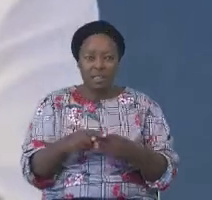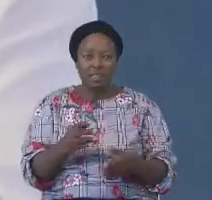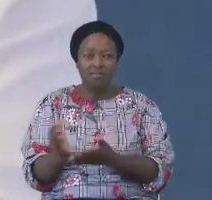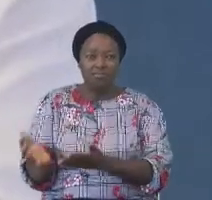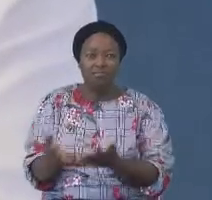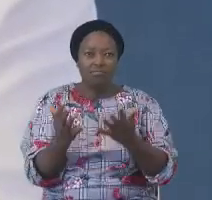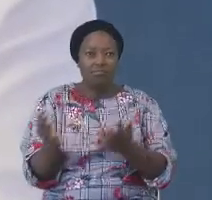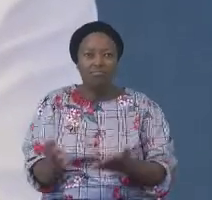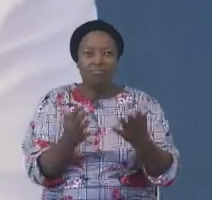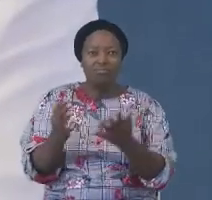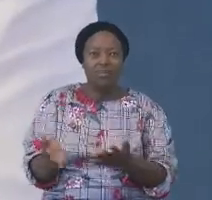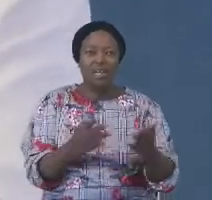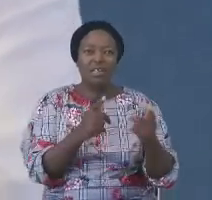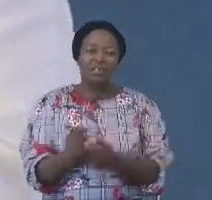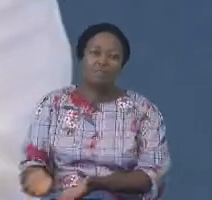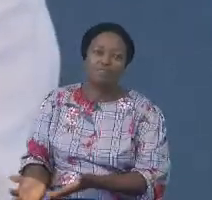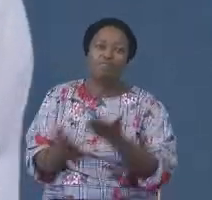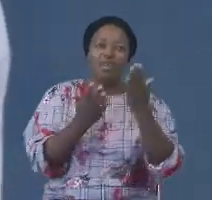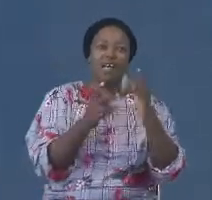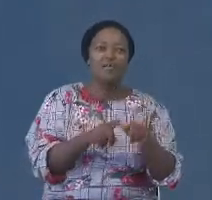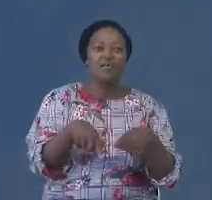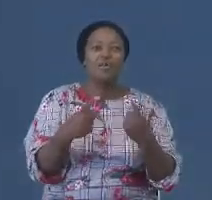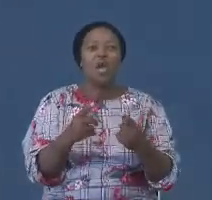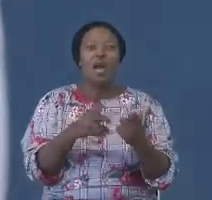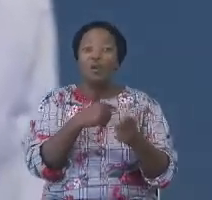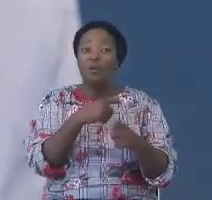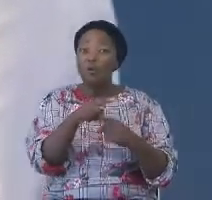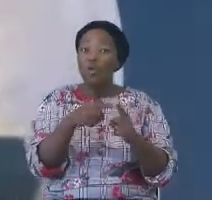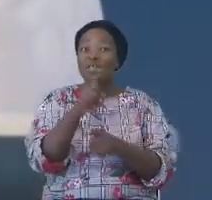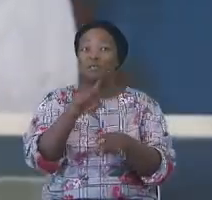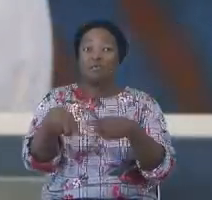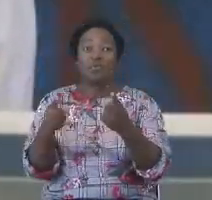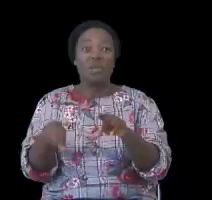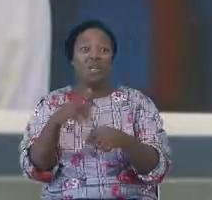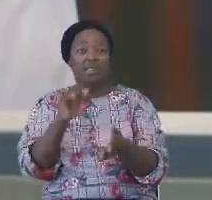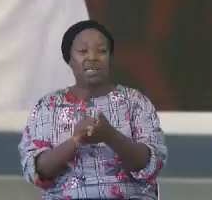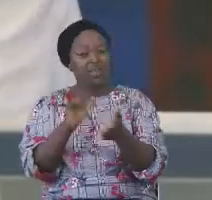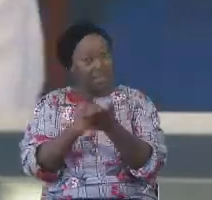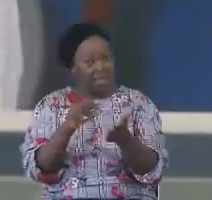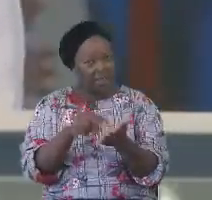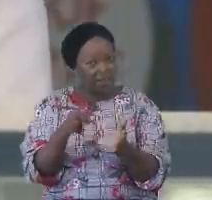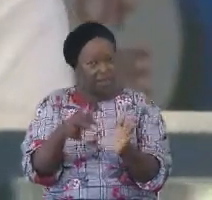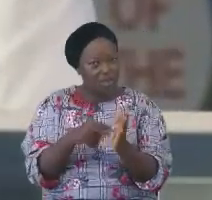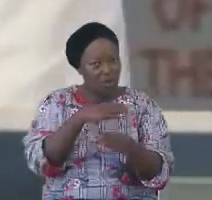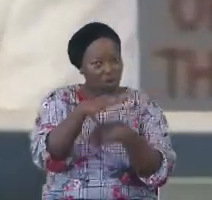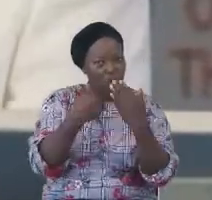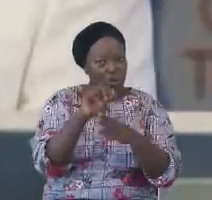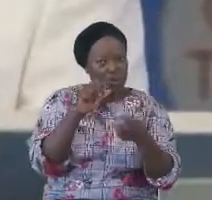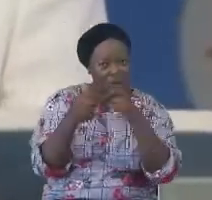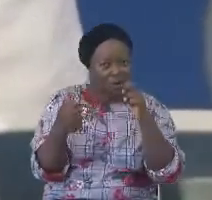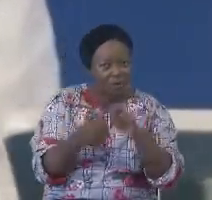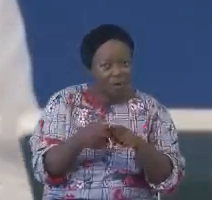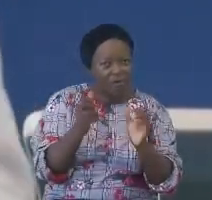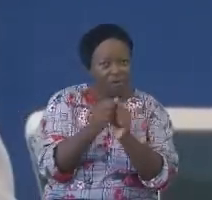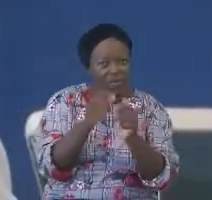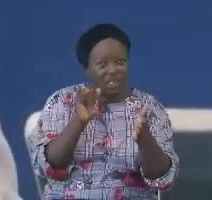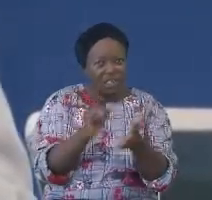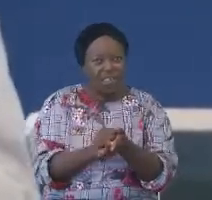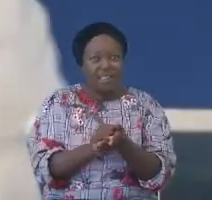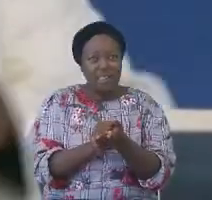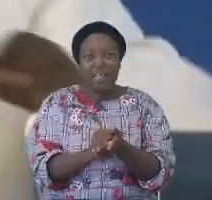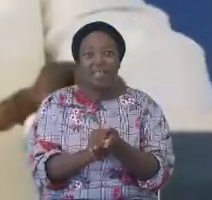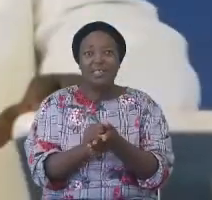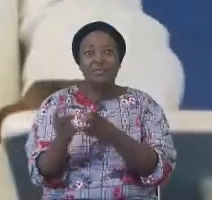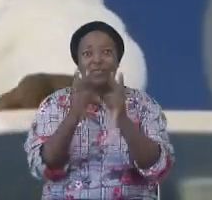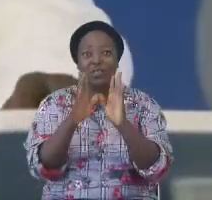saying hurry up pack up they pack everything and they go and when they go